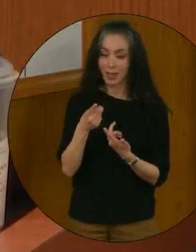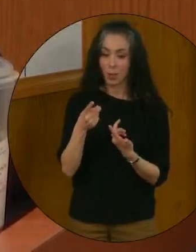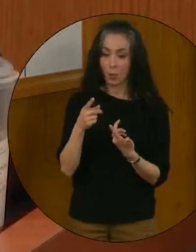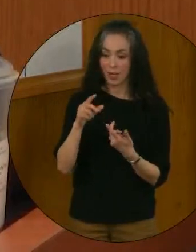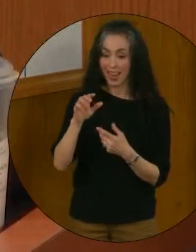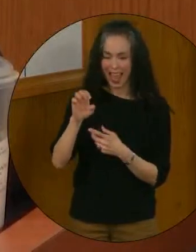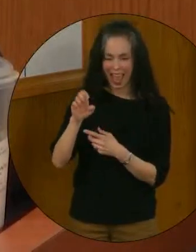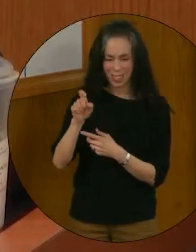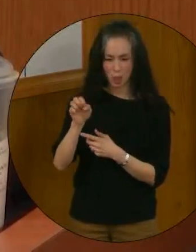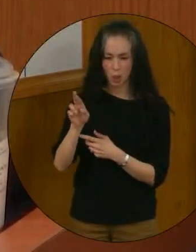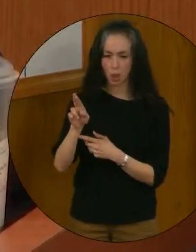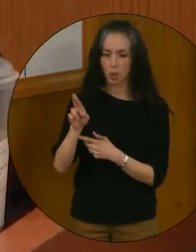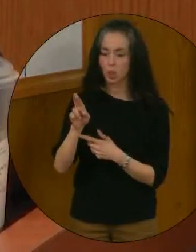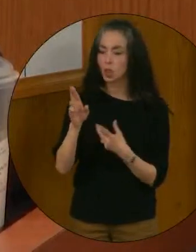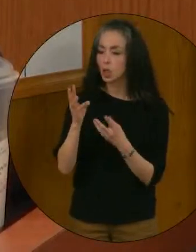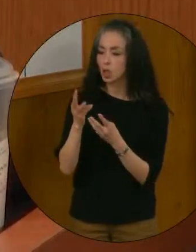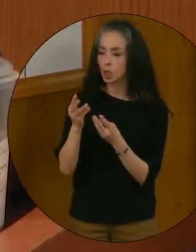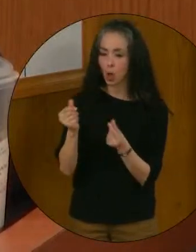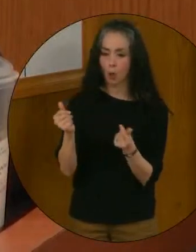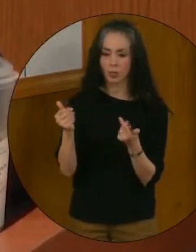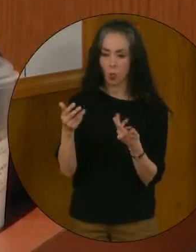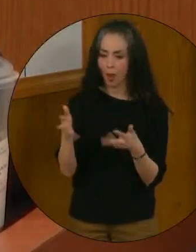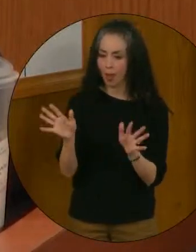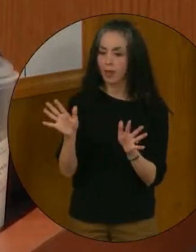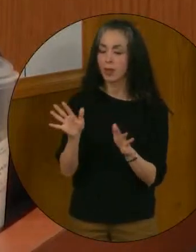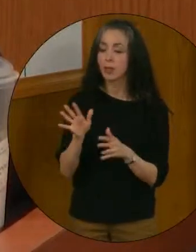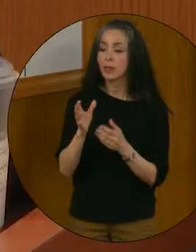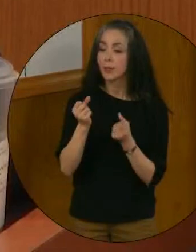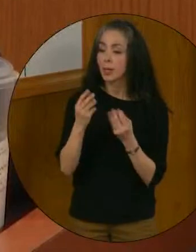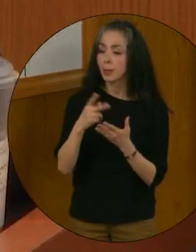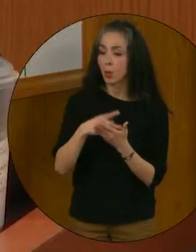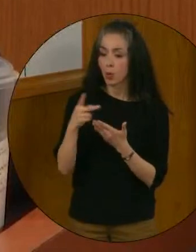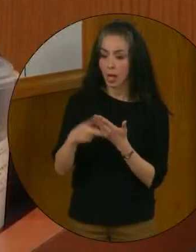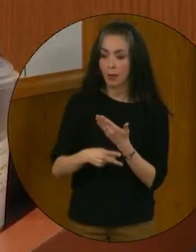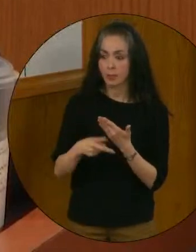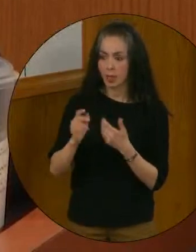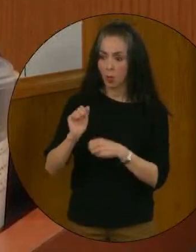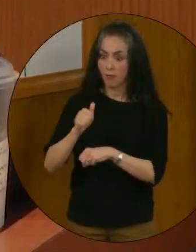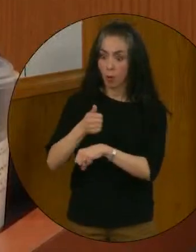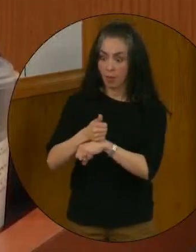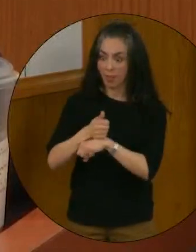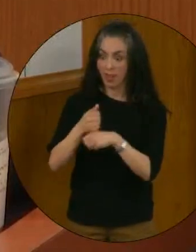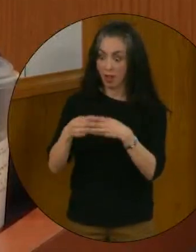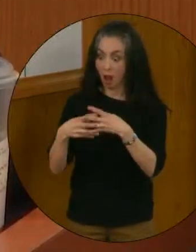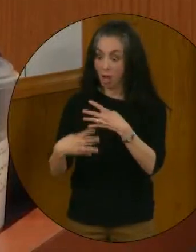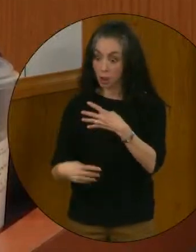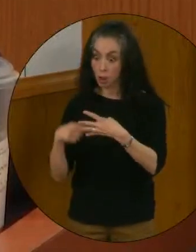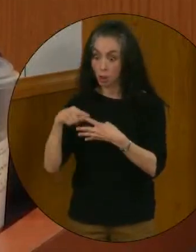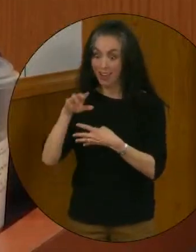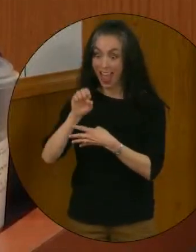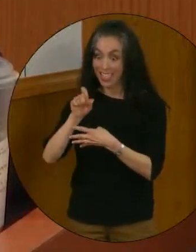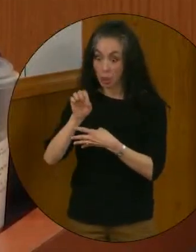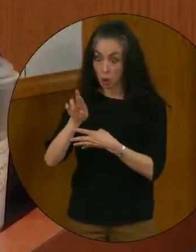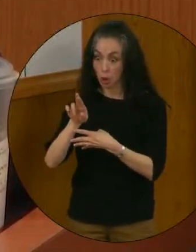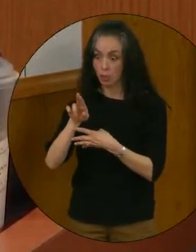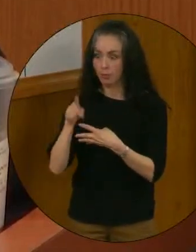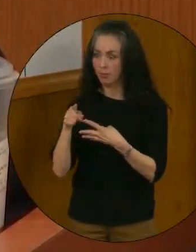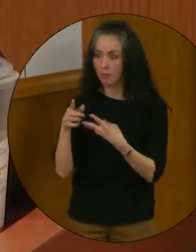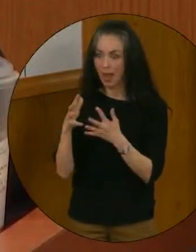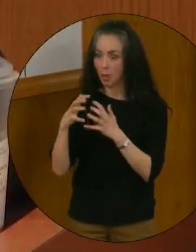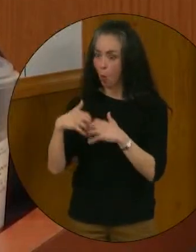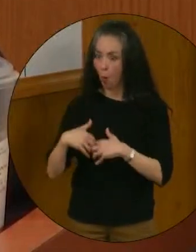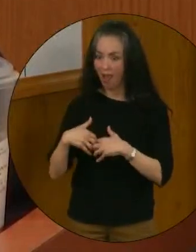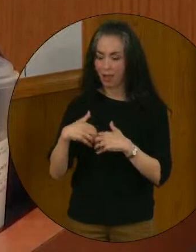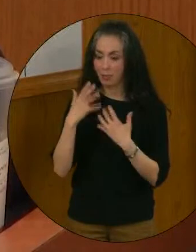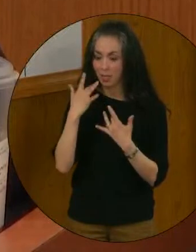away, there's a lot of programs that were formulated under ESSER that may also go away because of funding, and that's